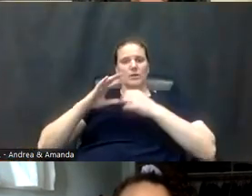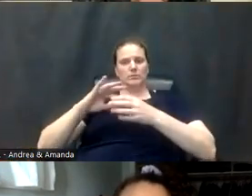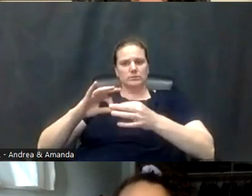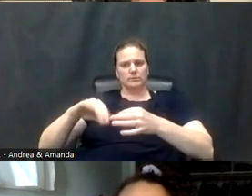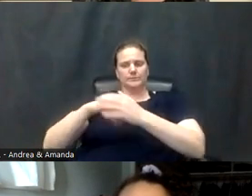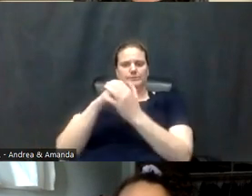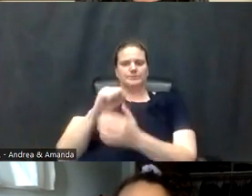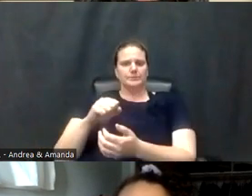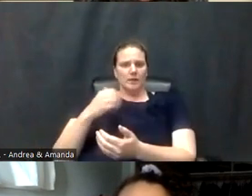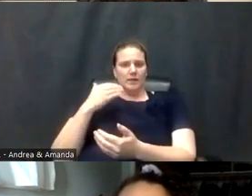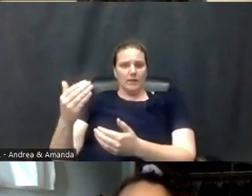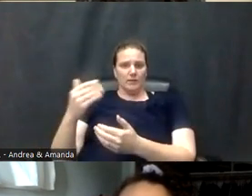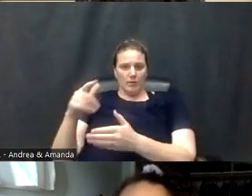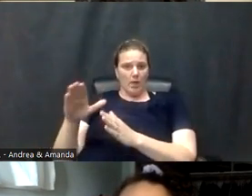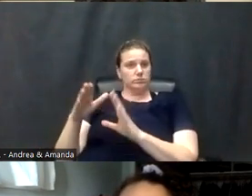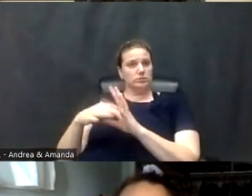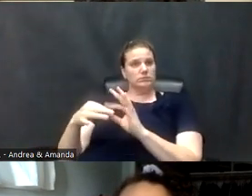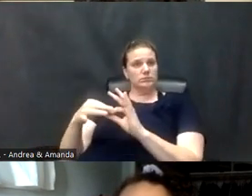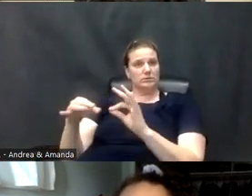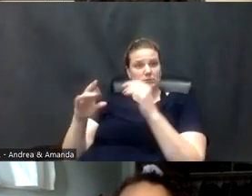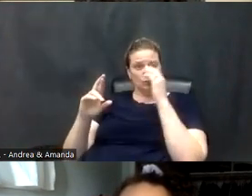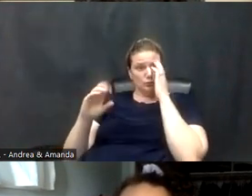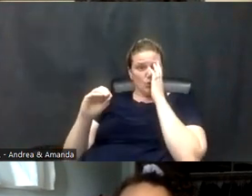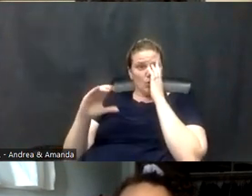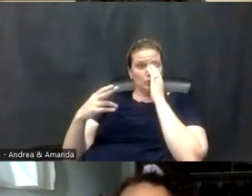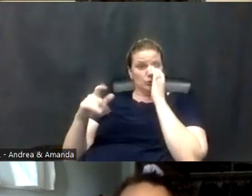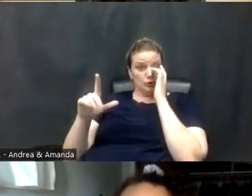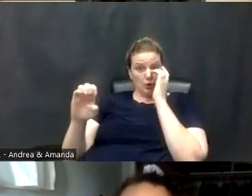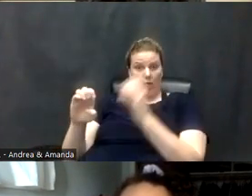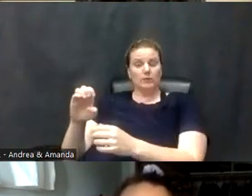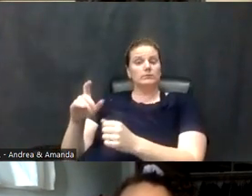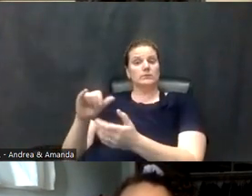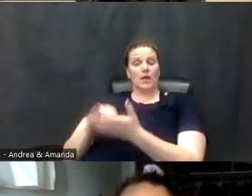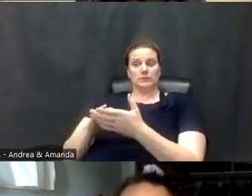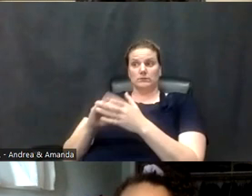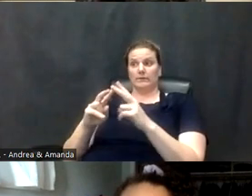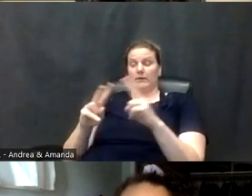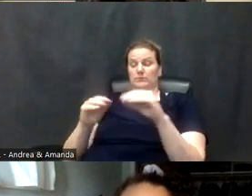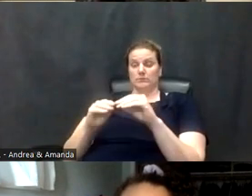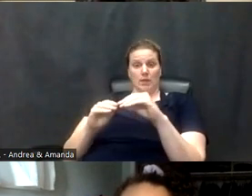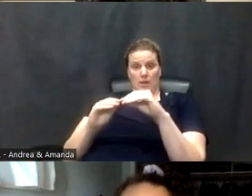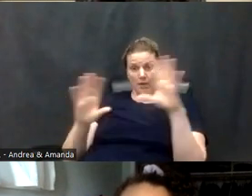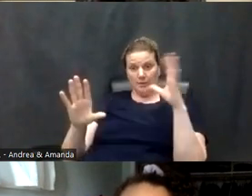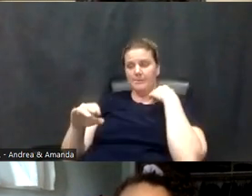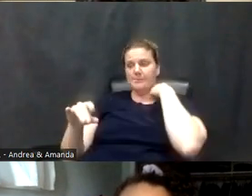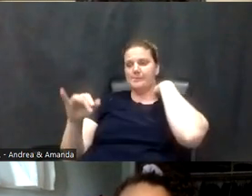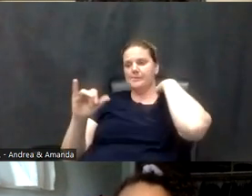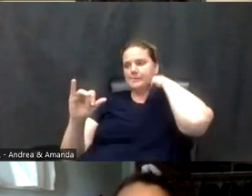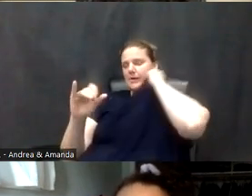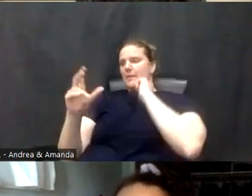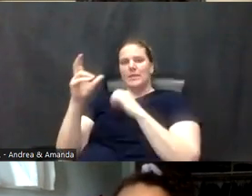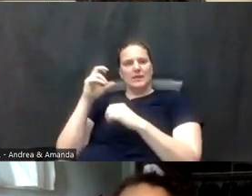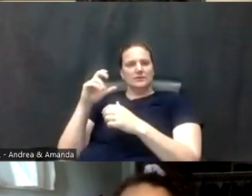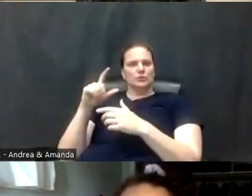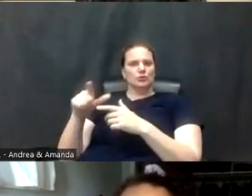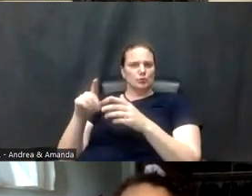Yes, thank you for allowing me to speak. It's abundantly clear as I listen to you